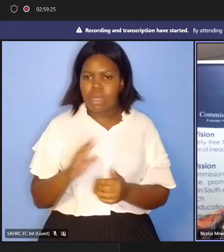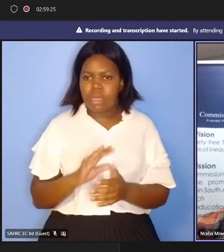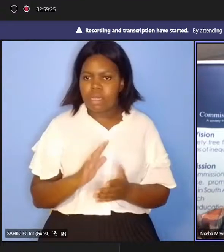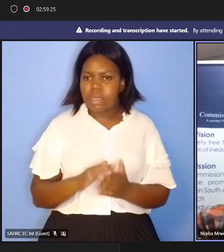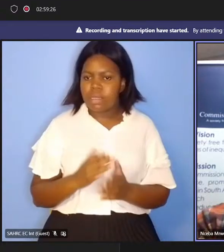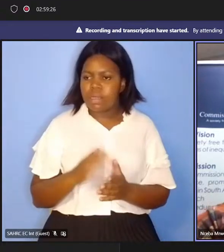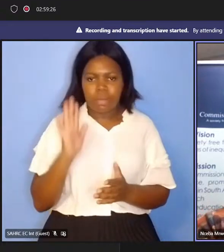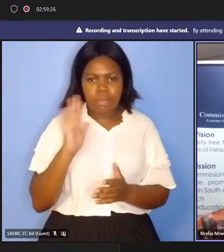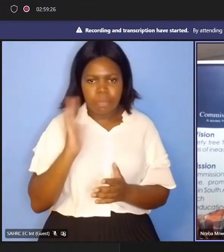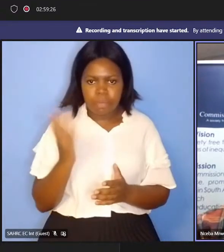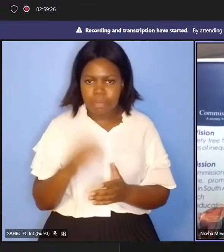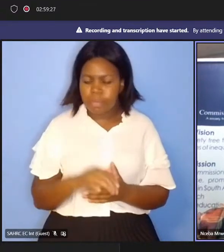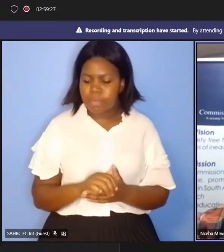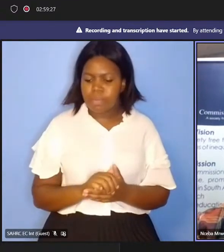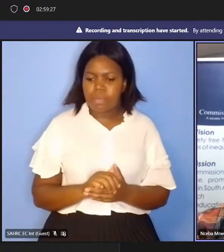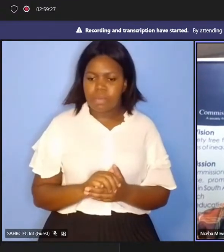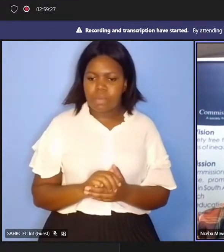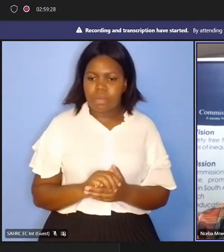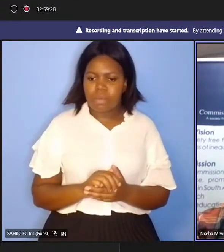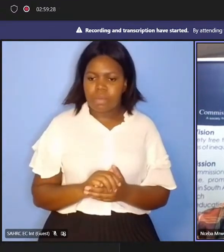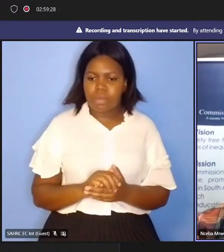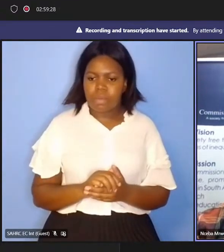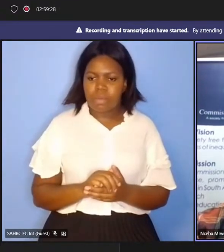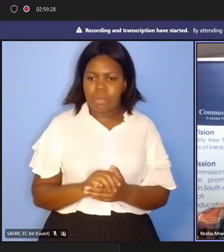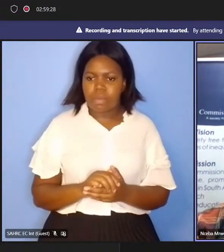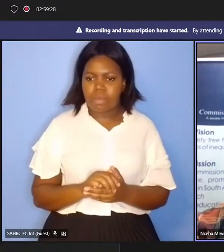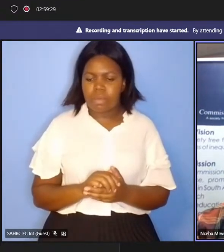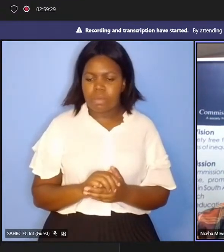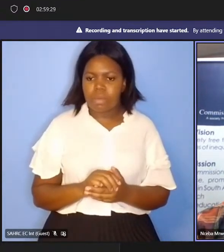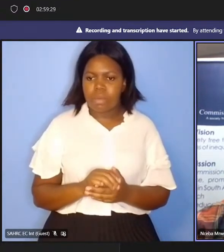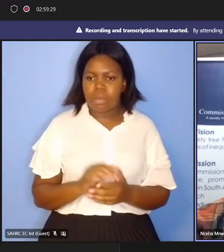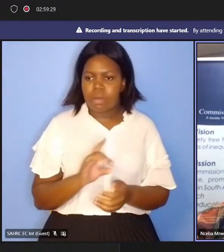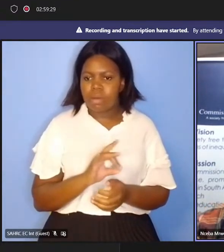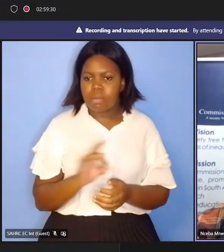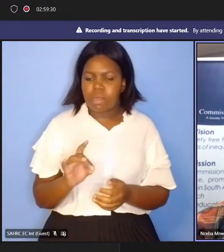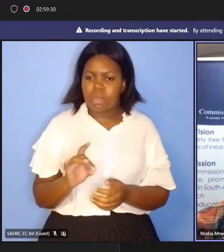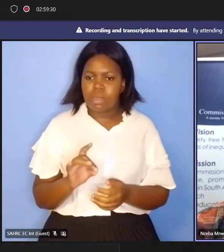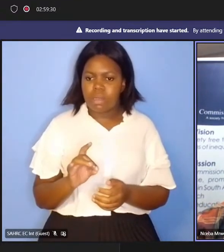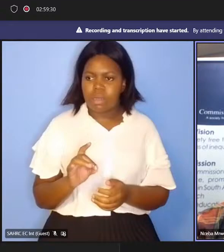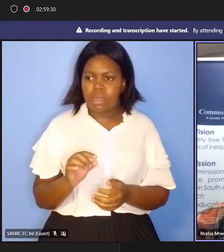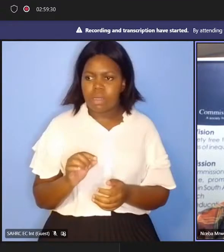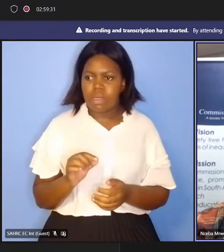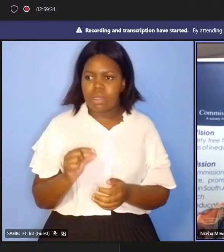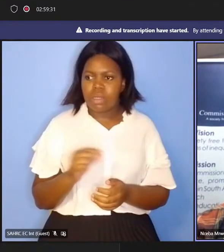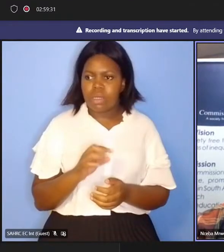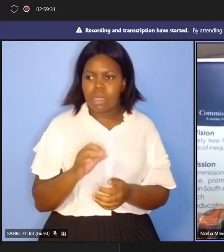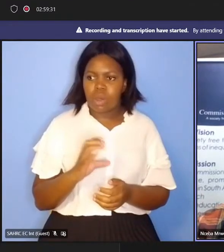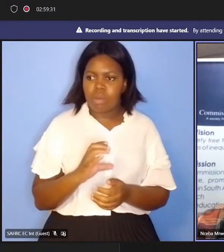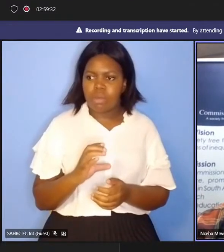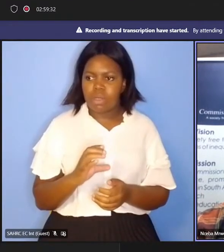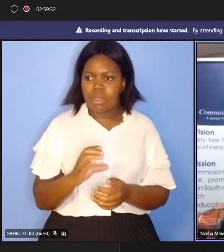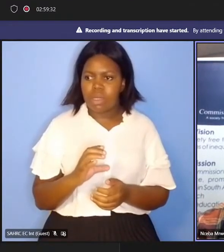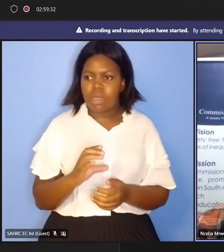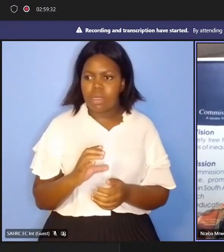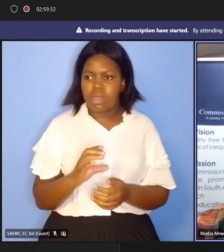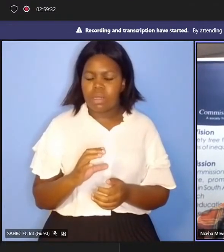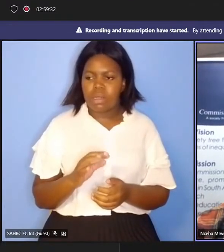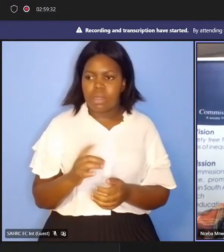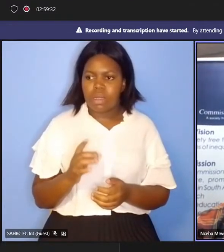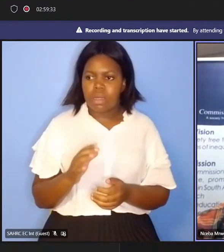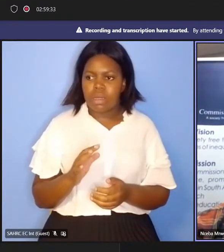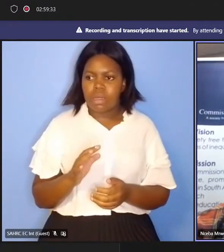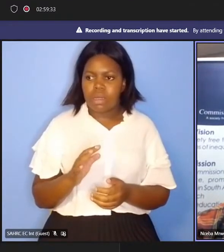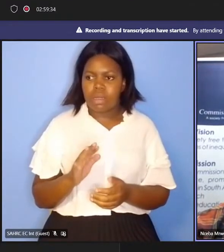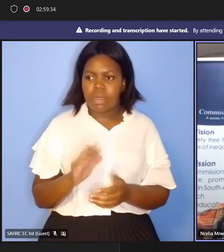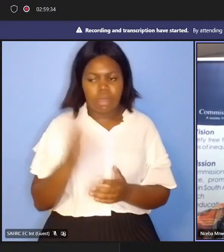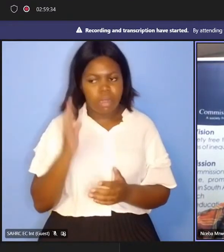a Human Rights Commission. But generally, what the commissioner said first, I could not hear him. I was cut